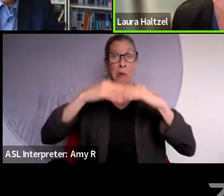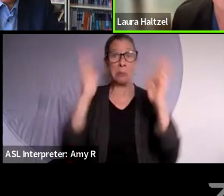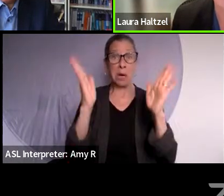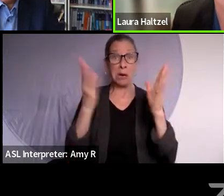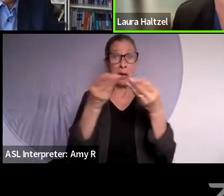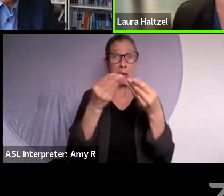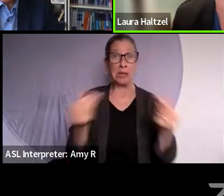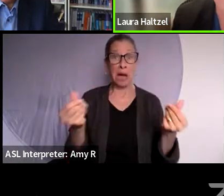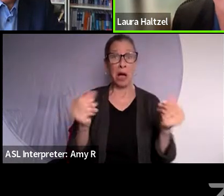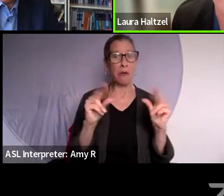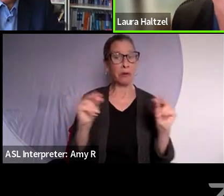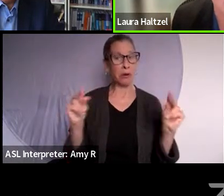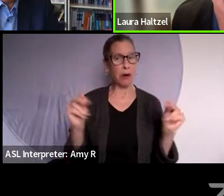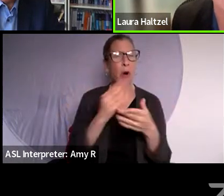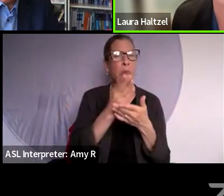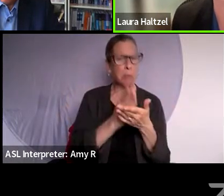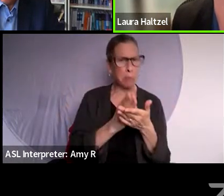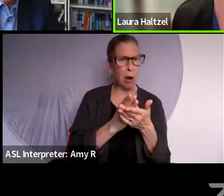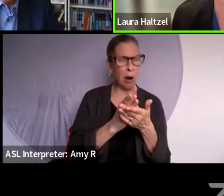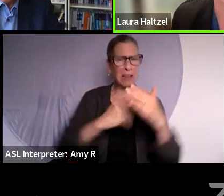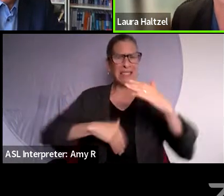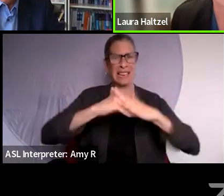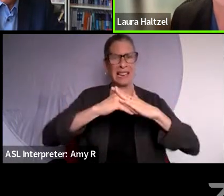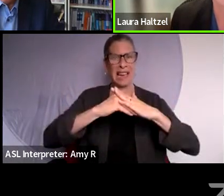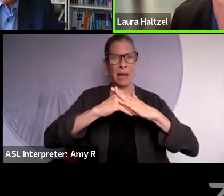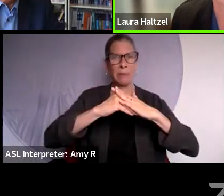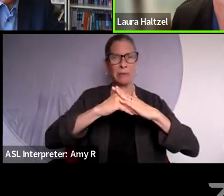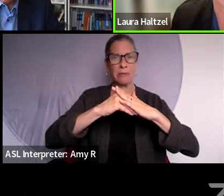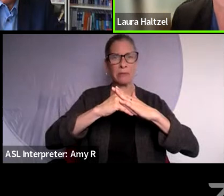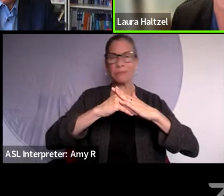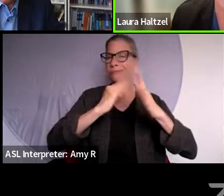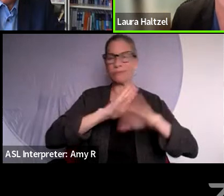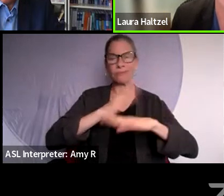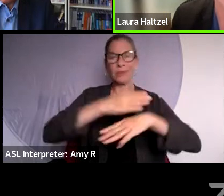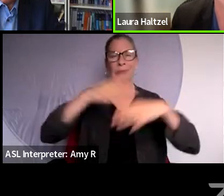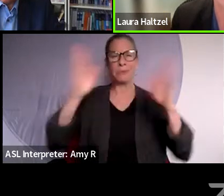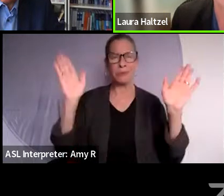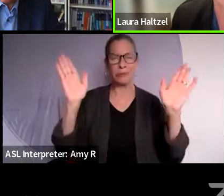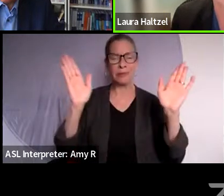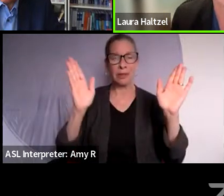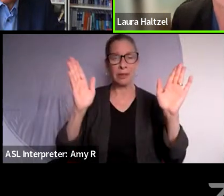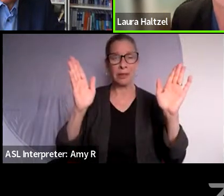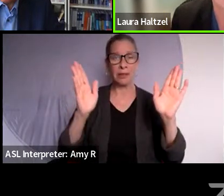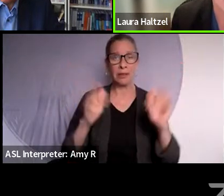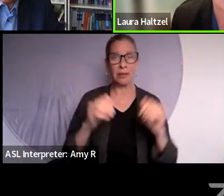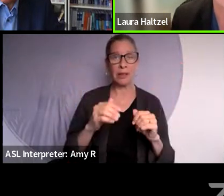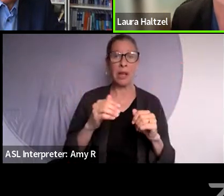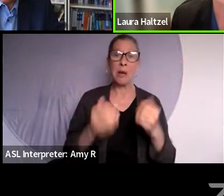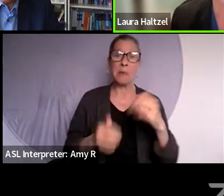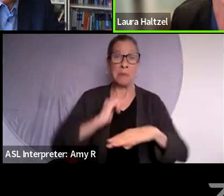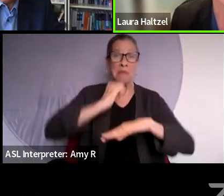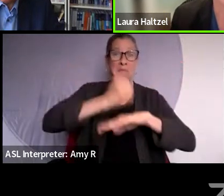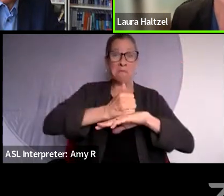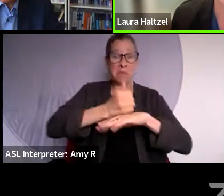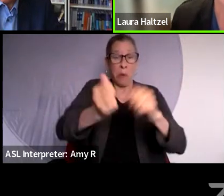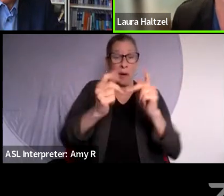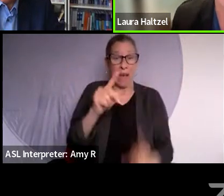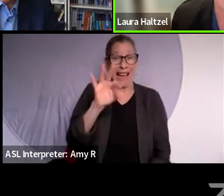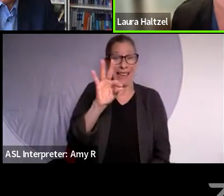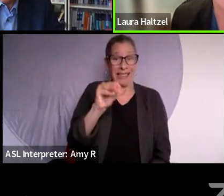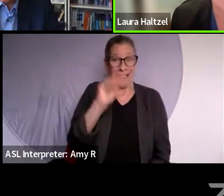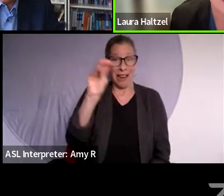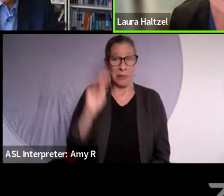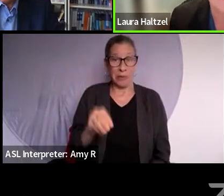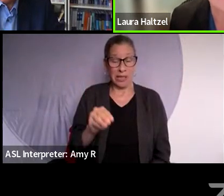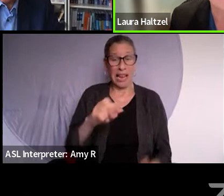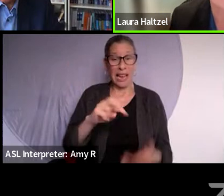but should that be part of the conversation, I think most of us would say, you know, restoring it at least to 90%, which would put it right